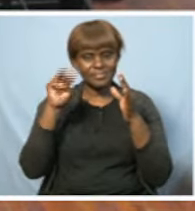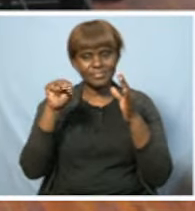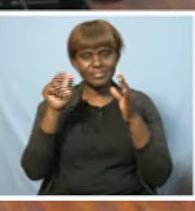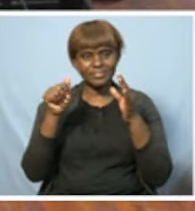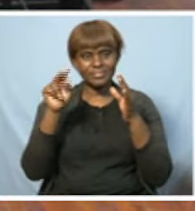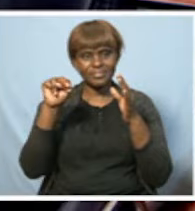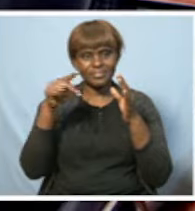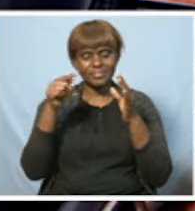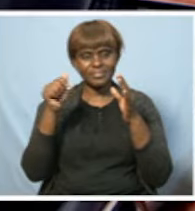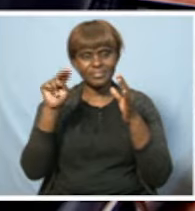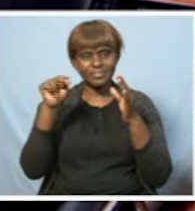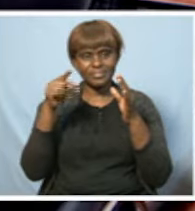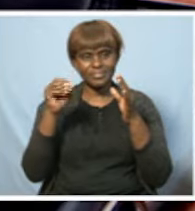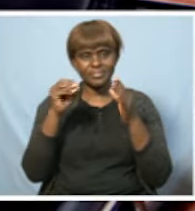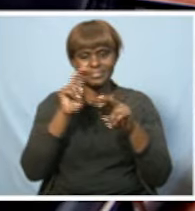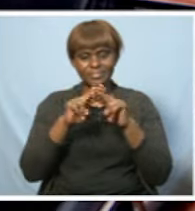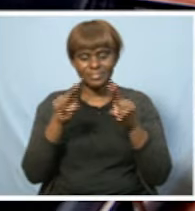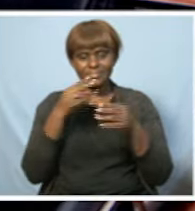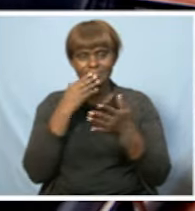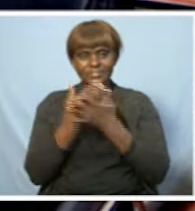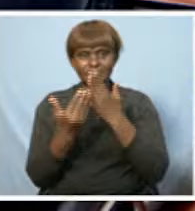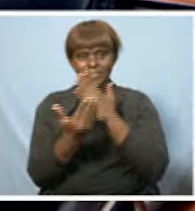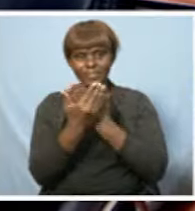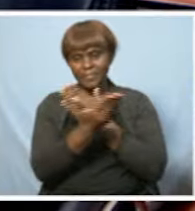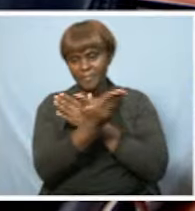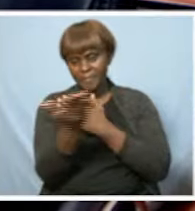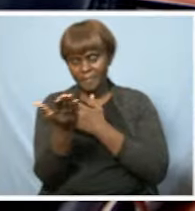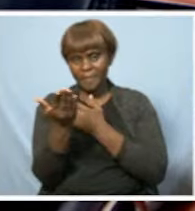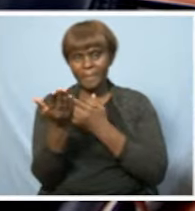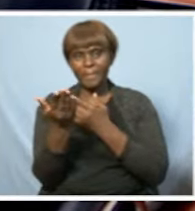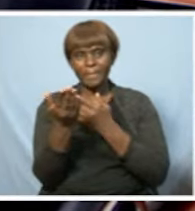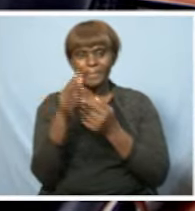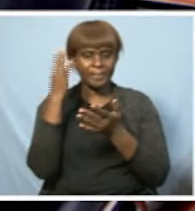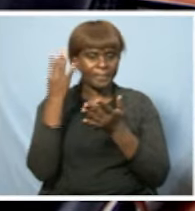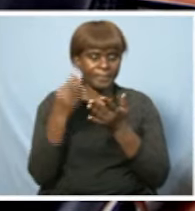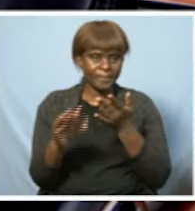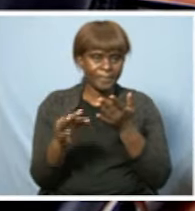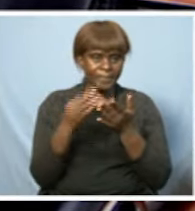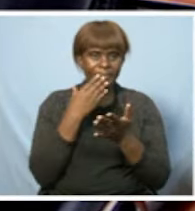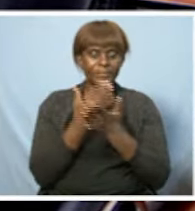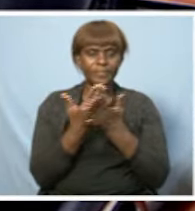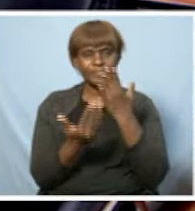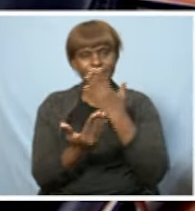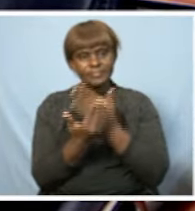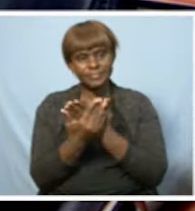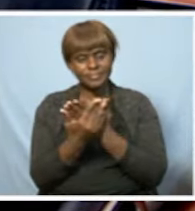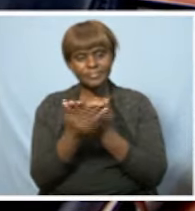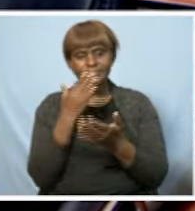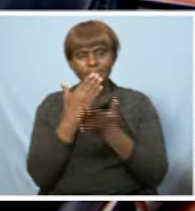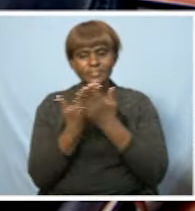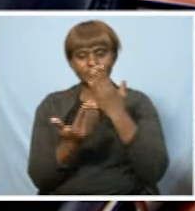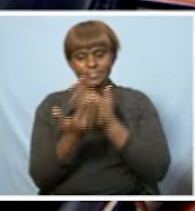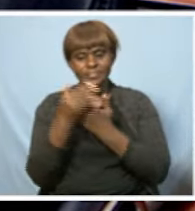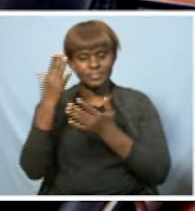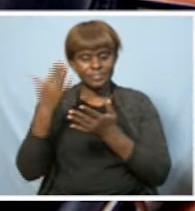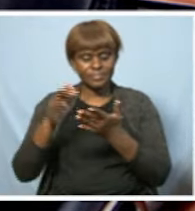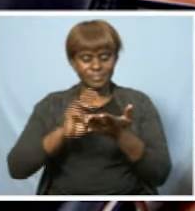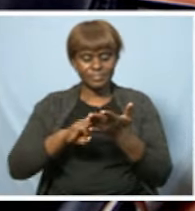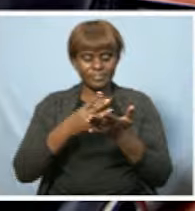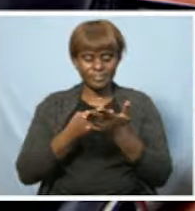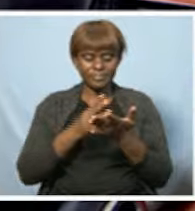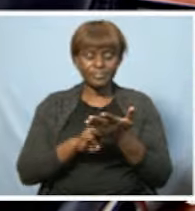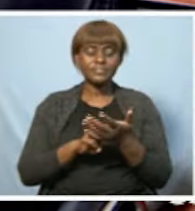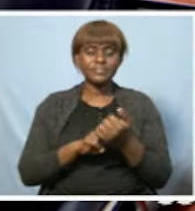Mangango. Chair, good morning to you. Morning, our Secretariat. Morning, our permanent witnesses.